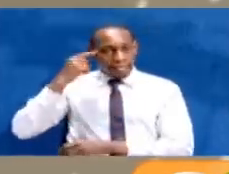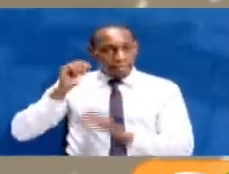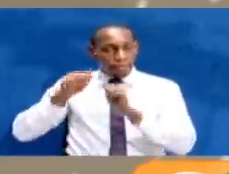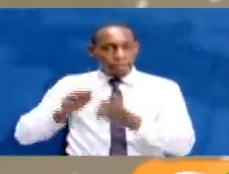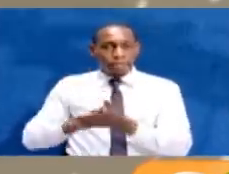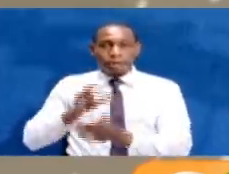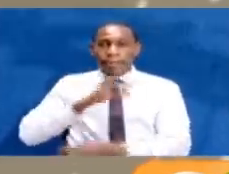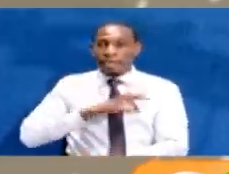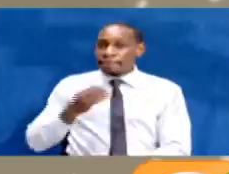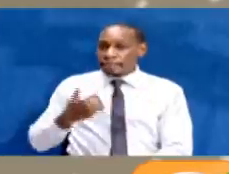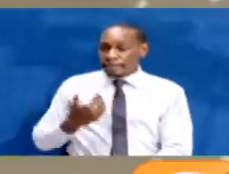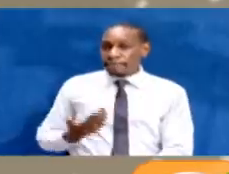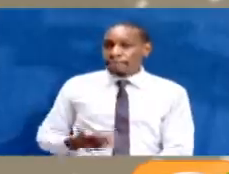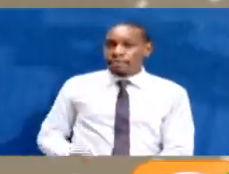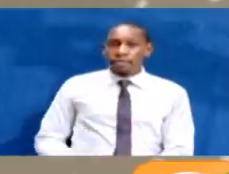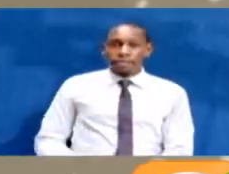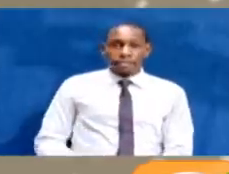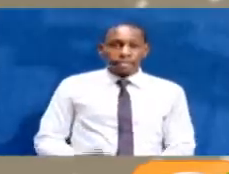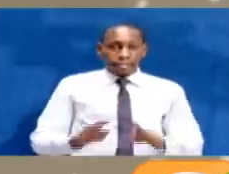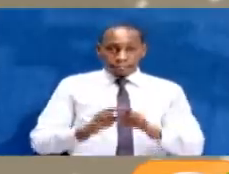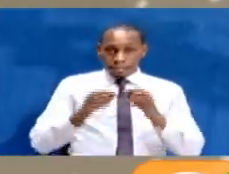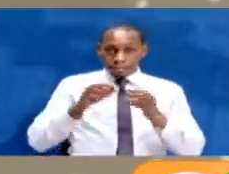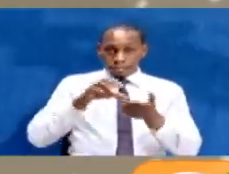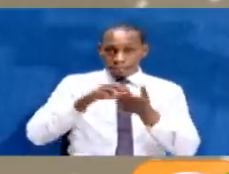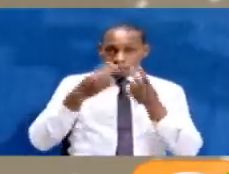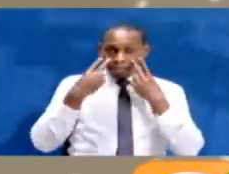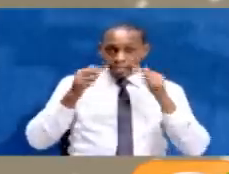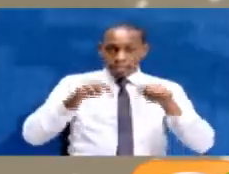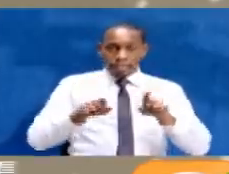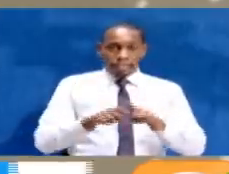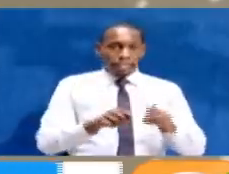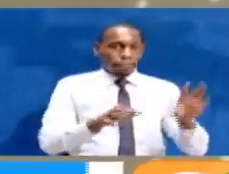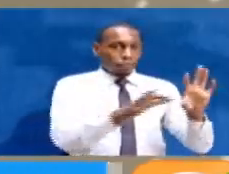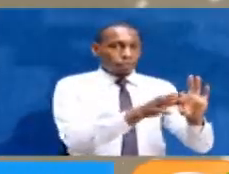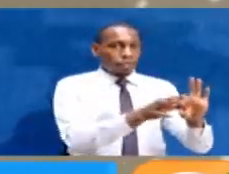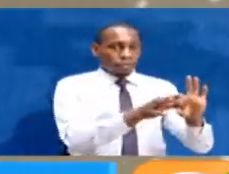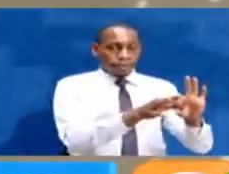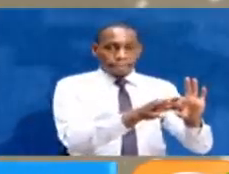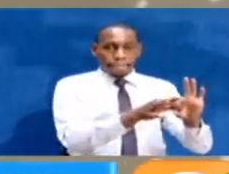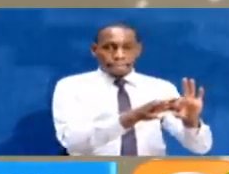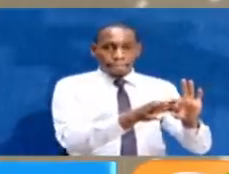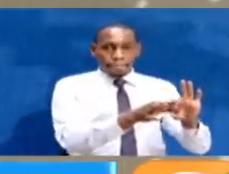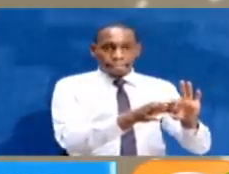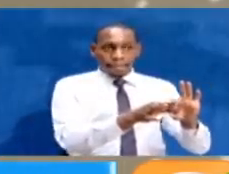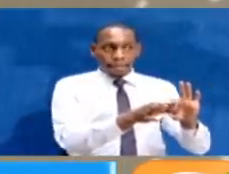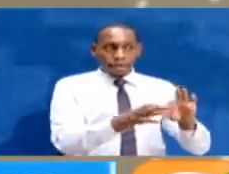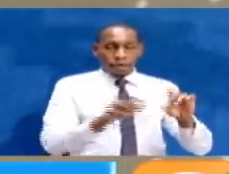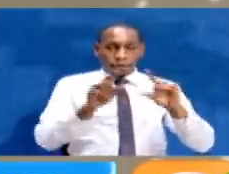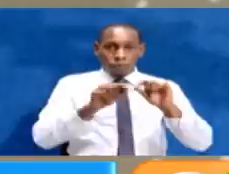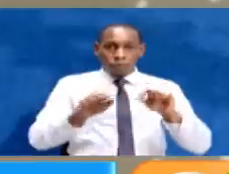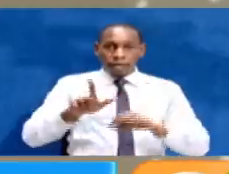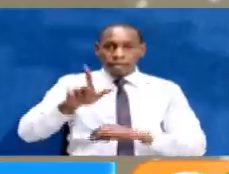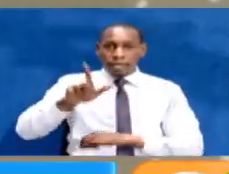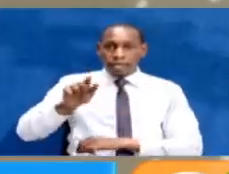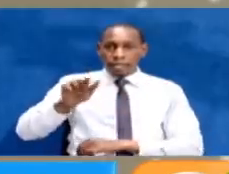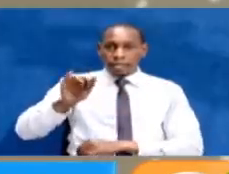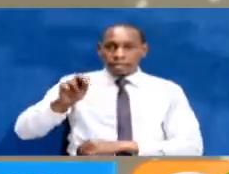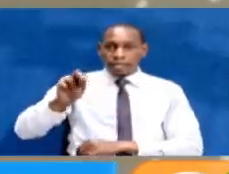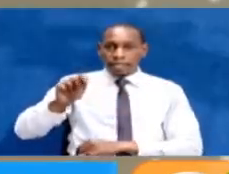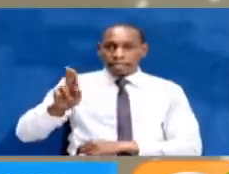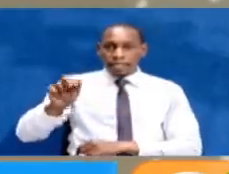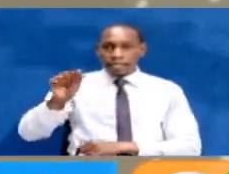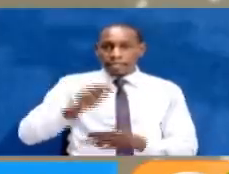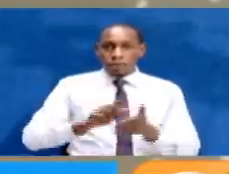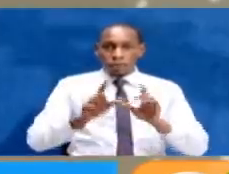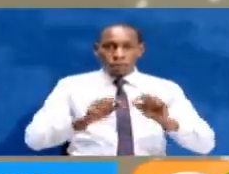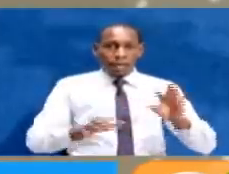get what they're looking for. So even what you see today, even the coalitions that, I like what Linus is calling them, umbrellas.